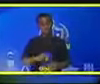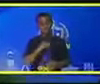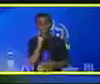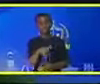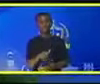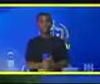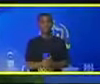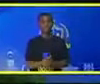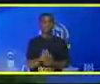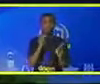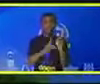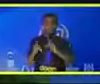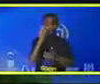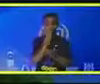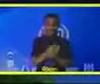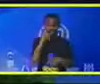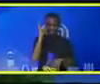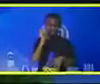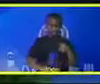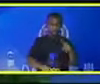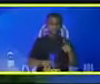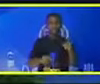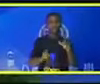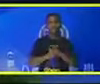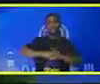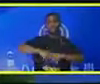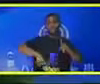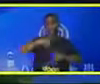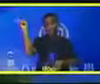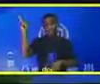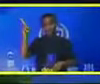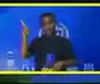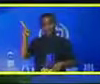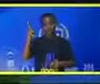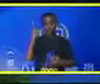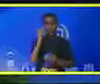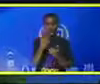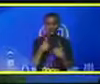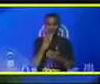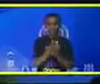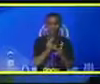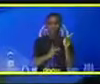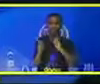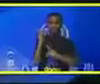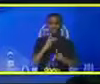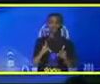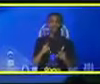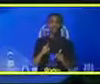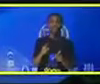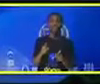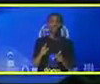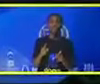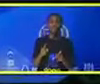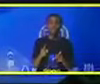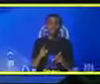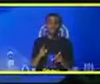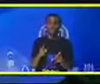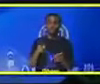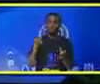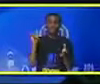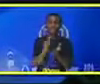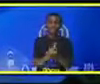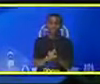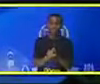cannot cast away. There are people who, even though they may be believers or unbelievers, the position